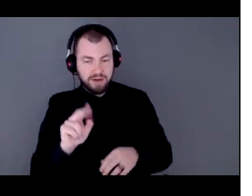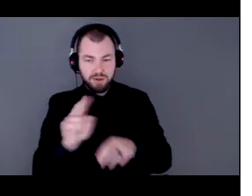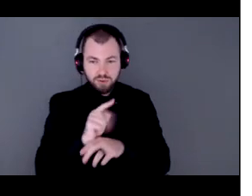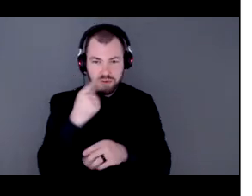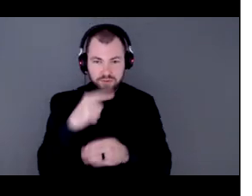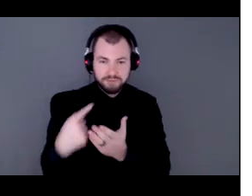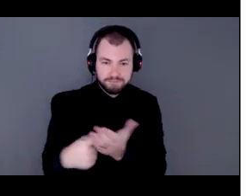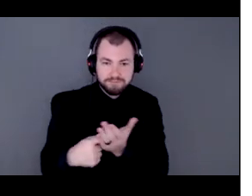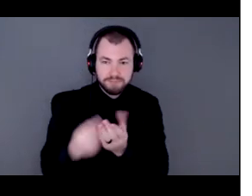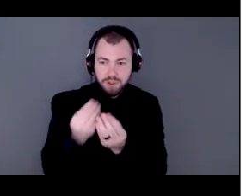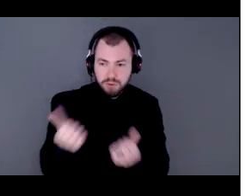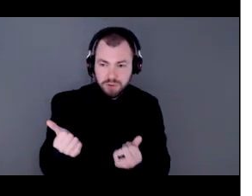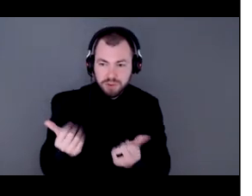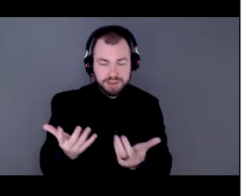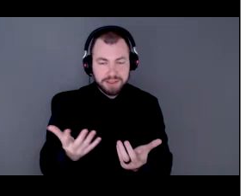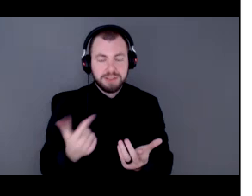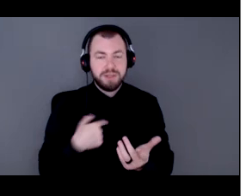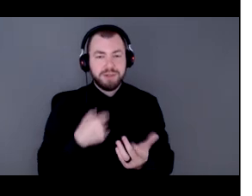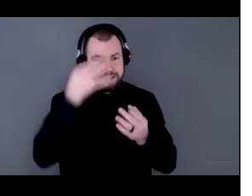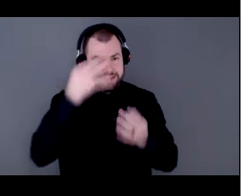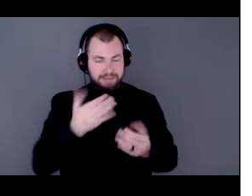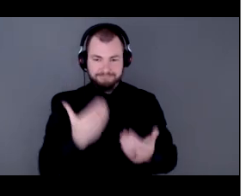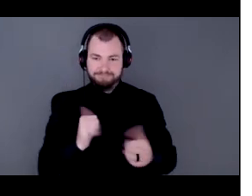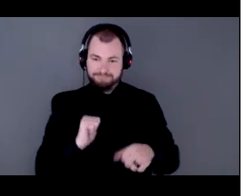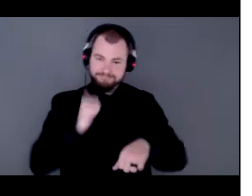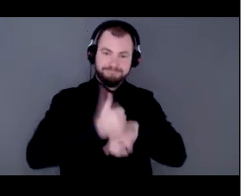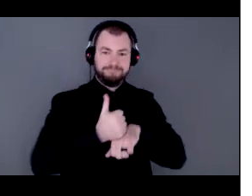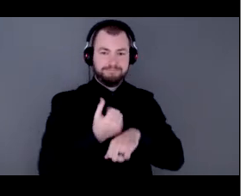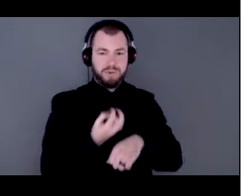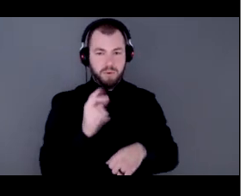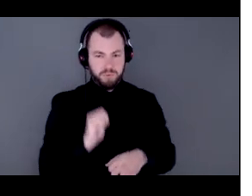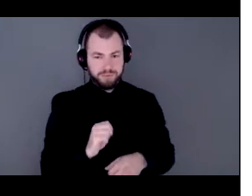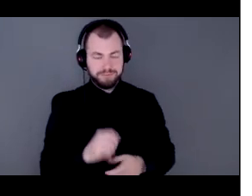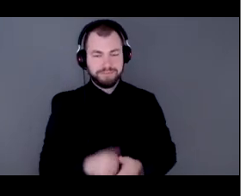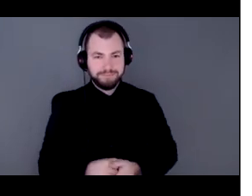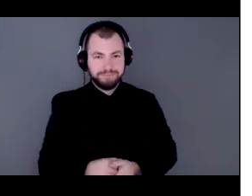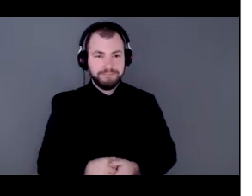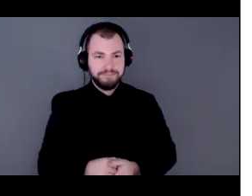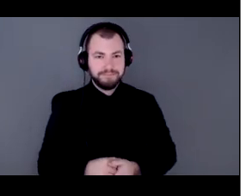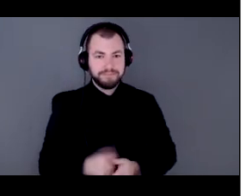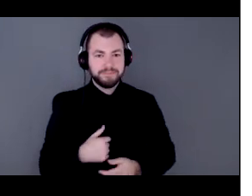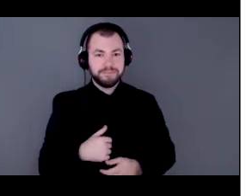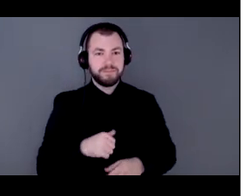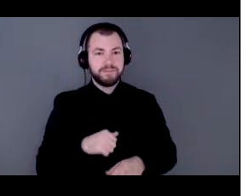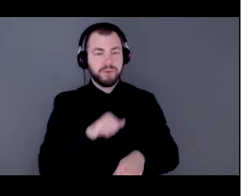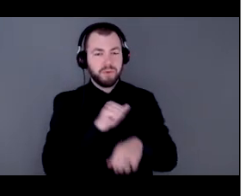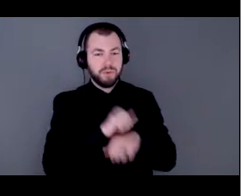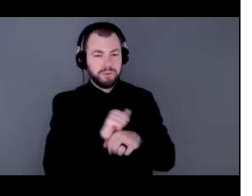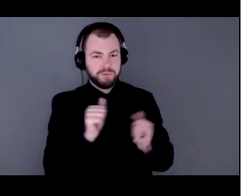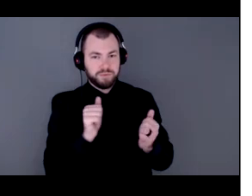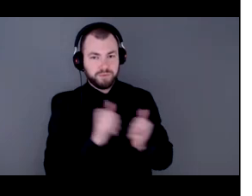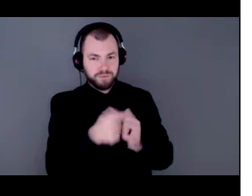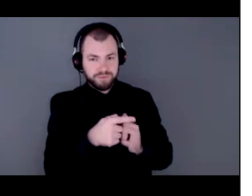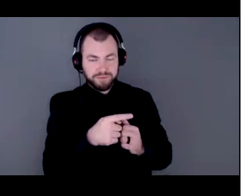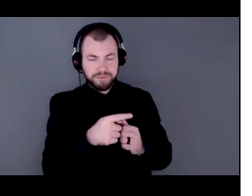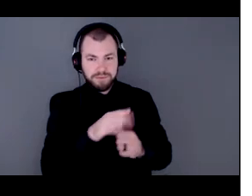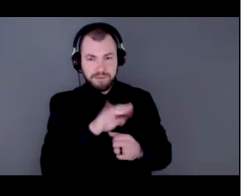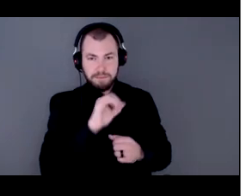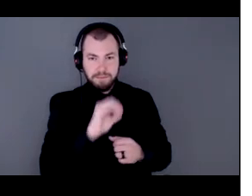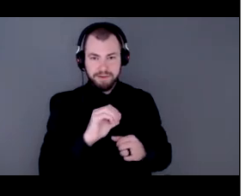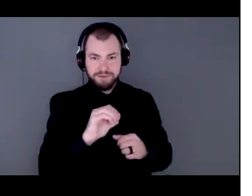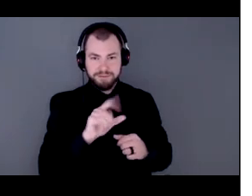we decided to create our own. Next slide. So we worked with the Mount Desert Island Biological Laboratory.